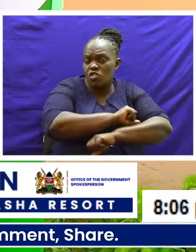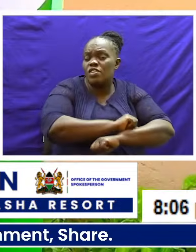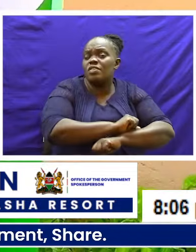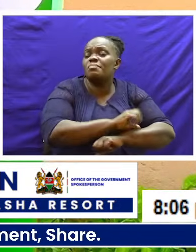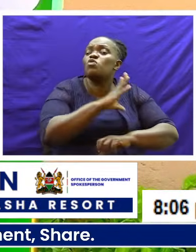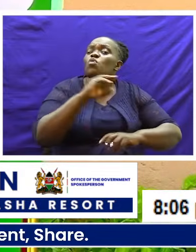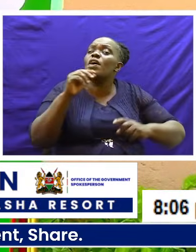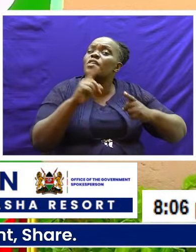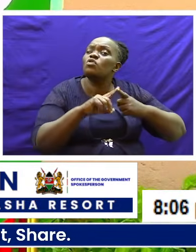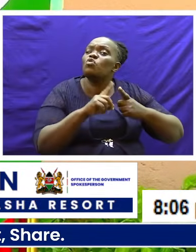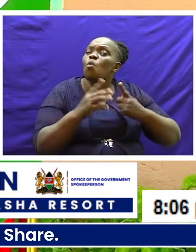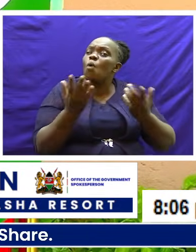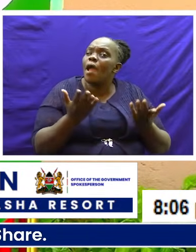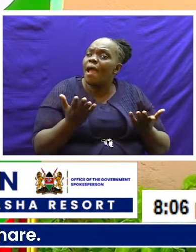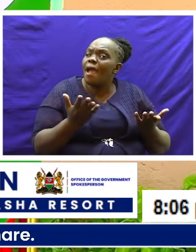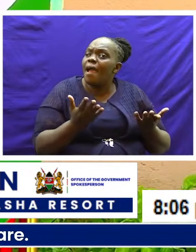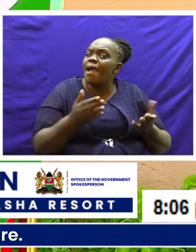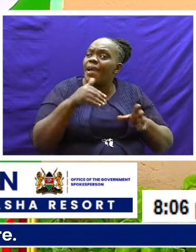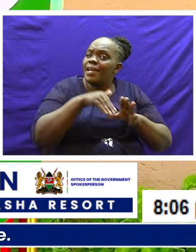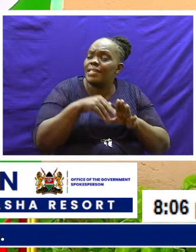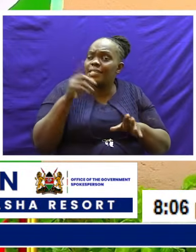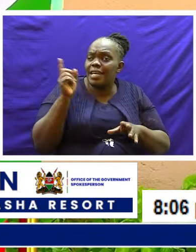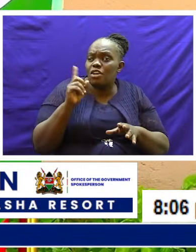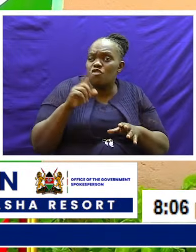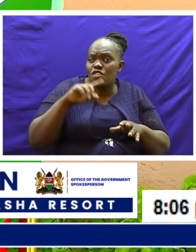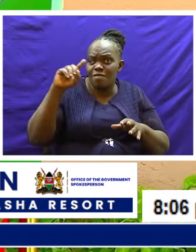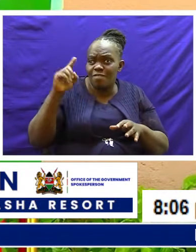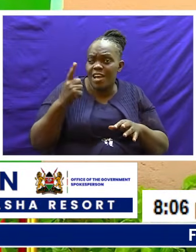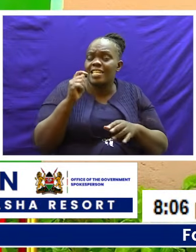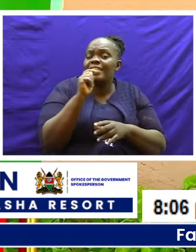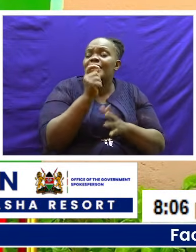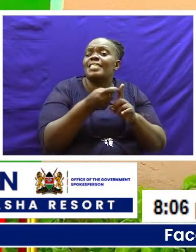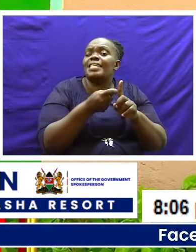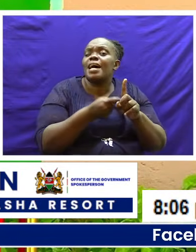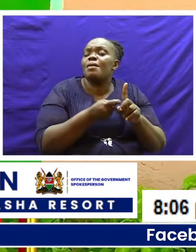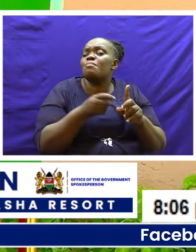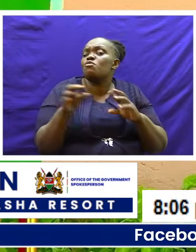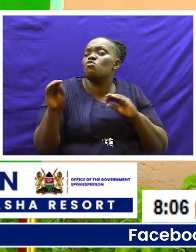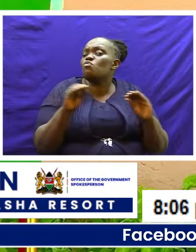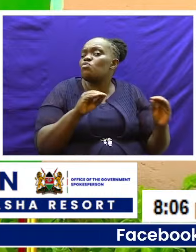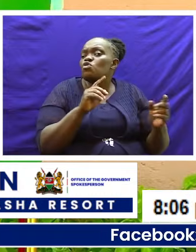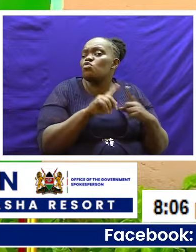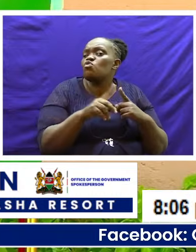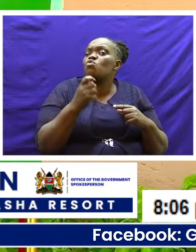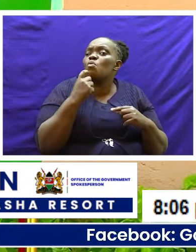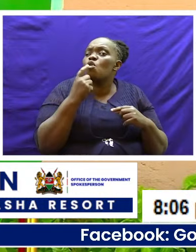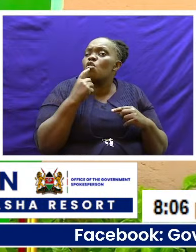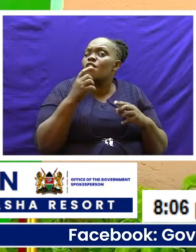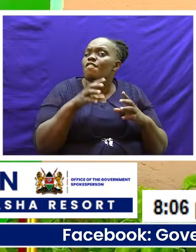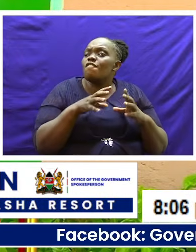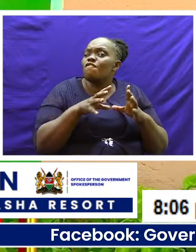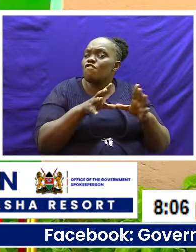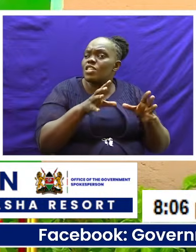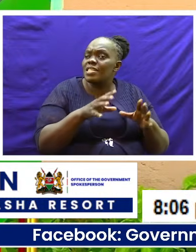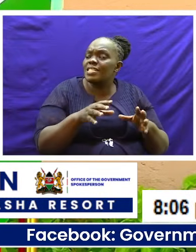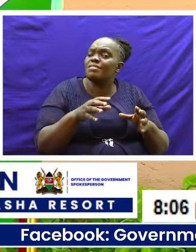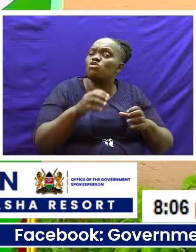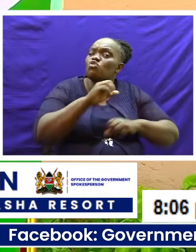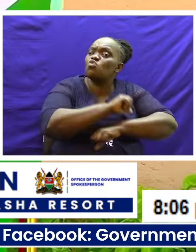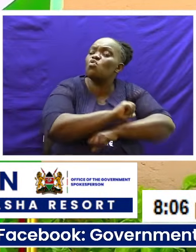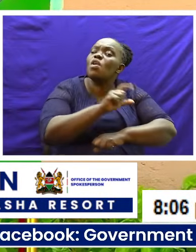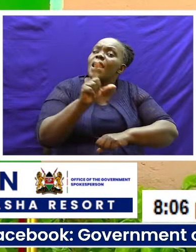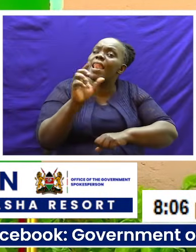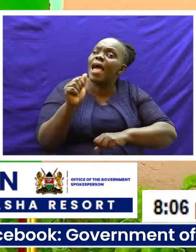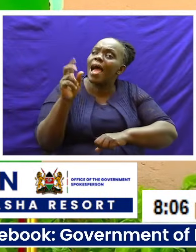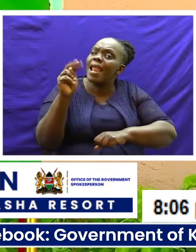went to, we were in Nairobi for the first term, then we were moved to Moi Forces Academy, Lanet. So